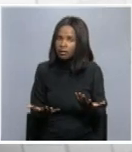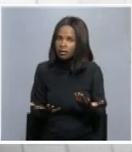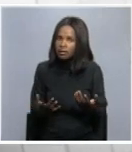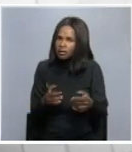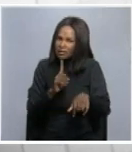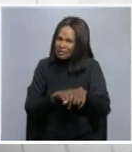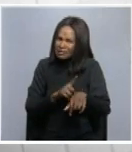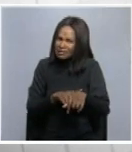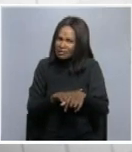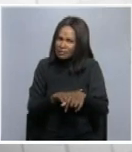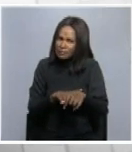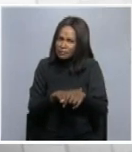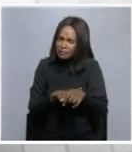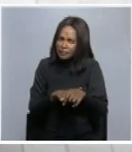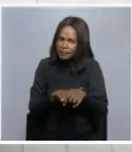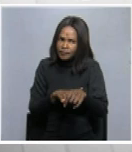here?